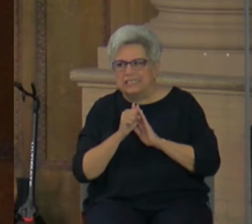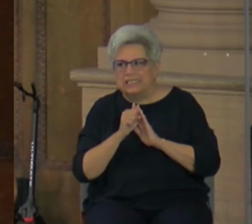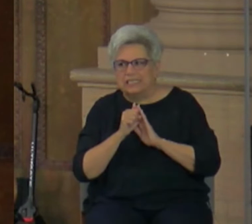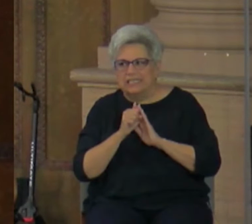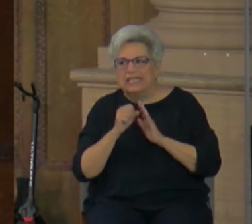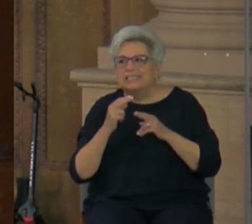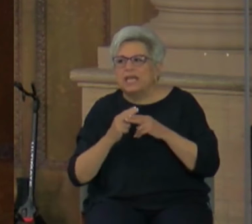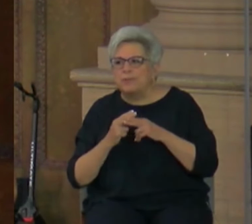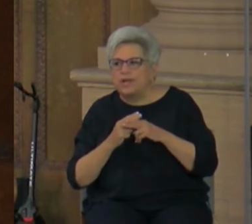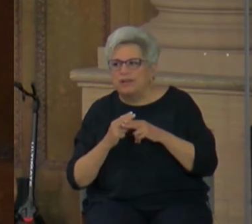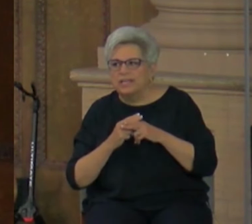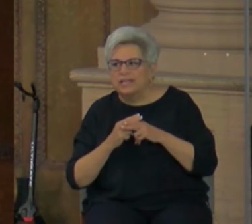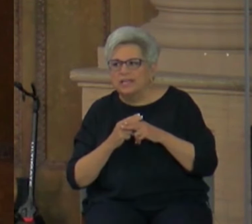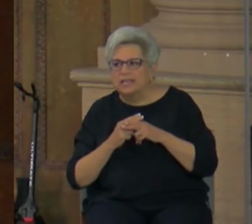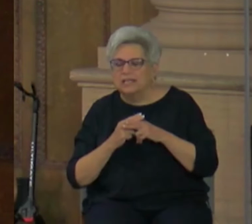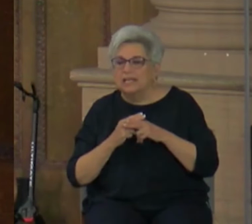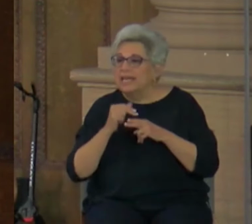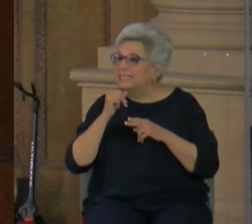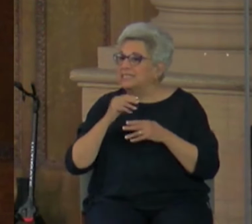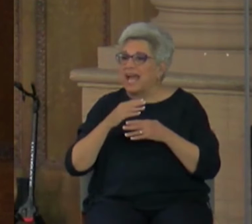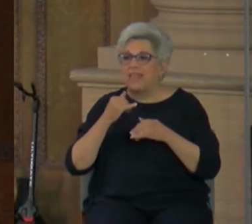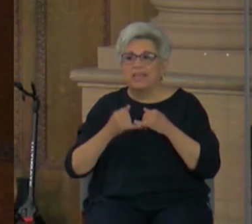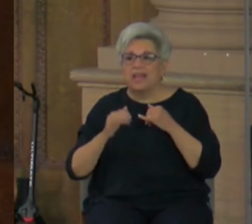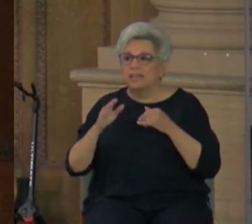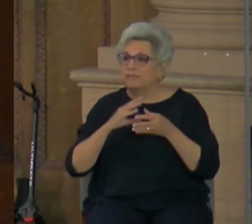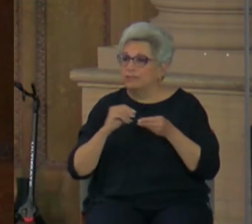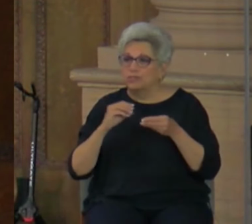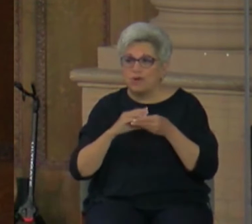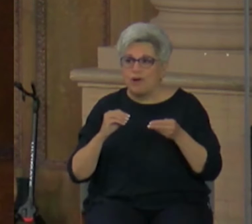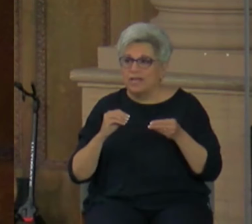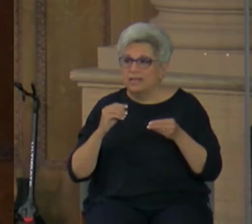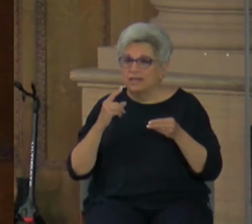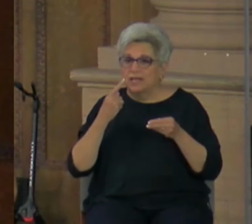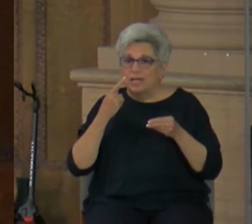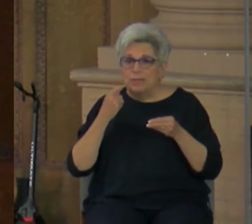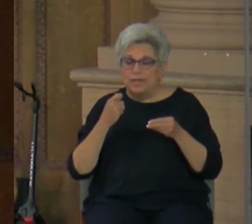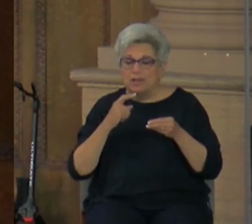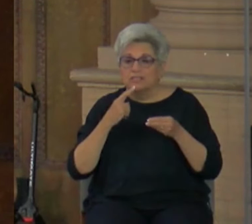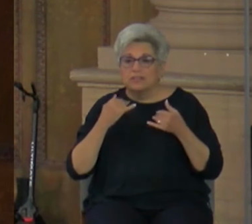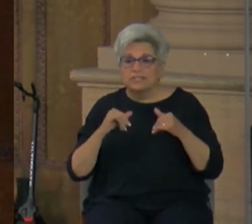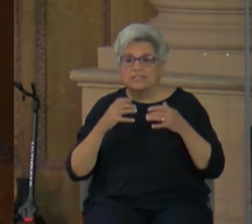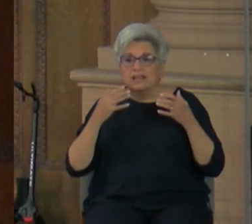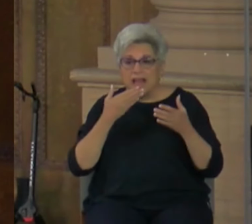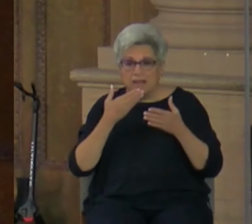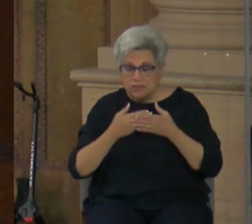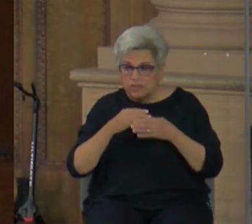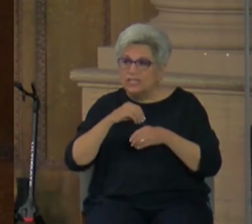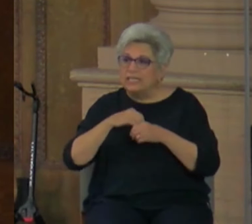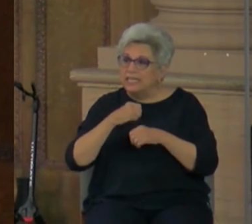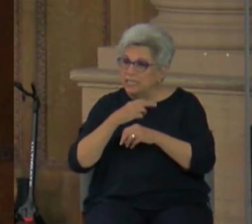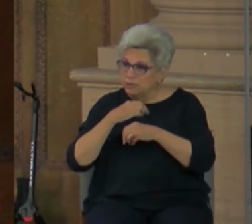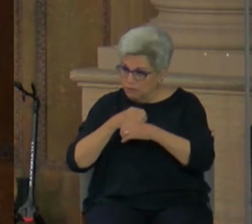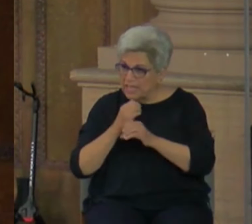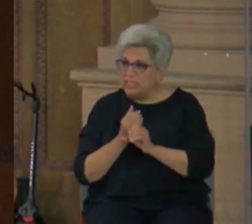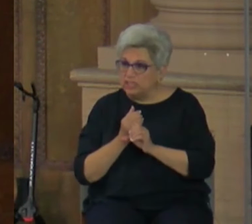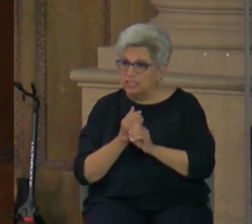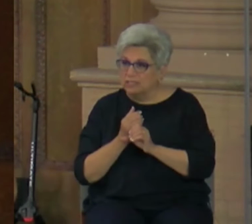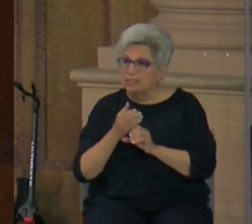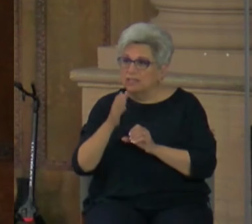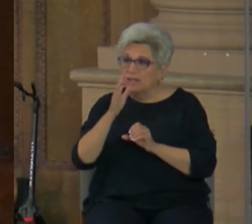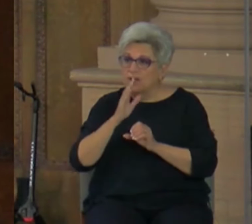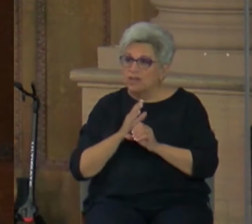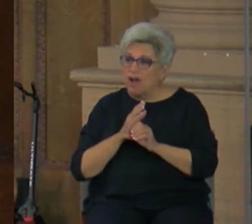of creation, and it isn't the sum of your story, because number 5, there is still a lot of good in God's creation. God takes Job